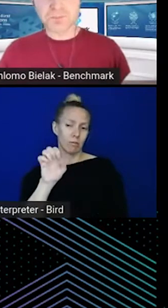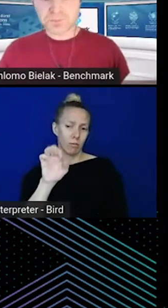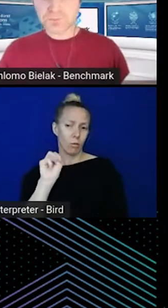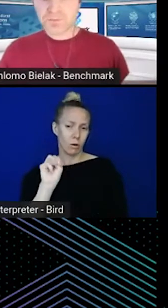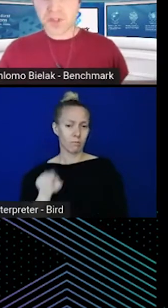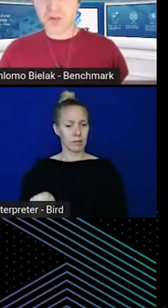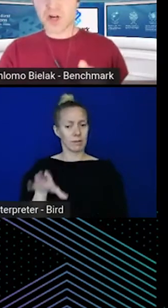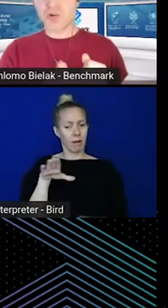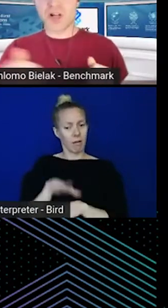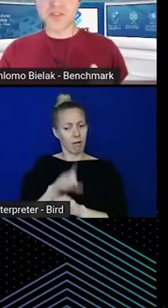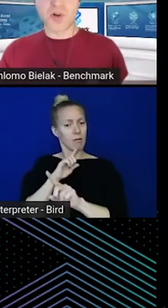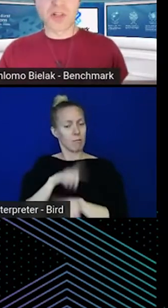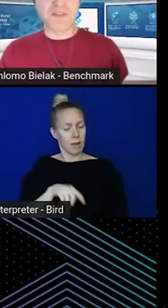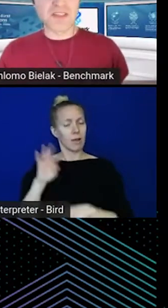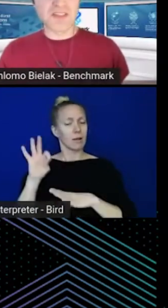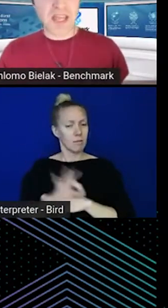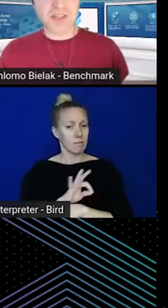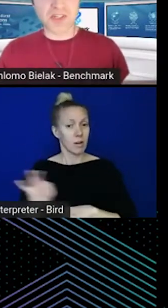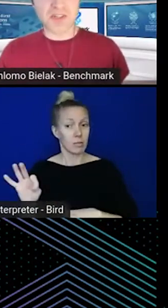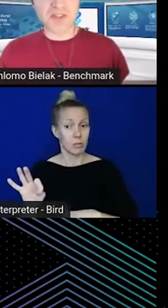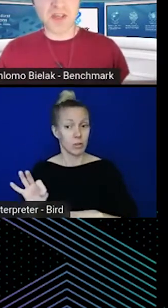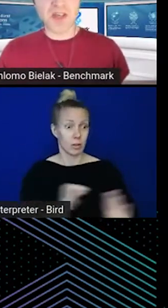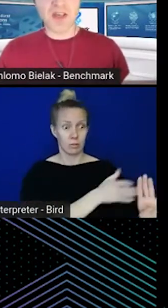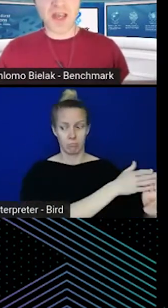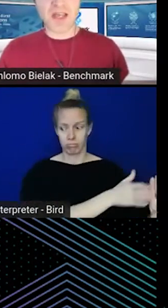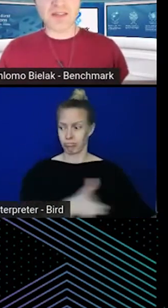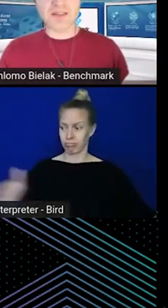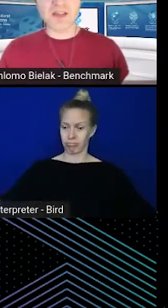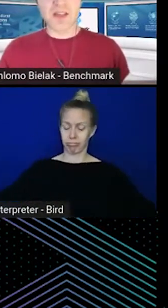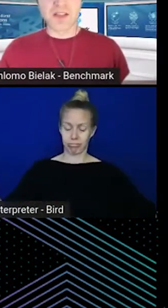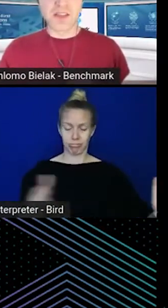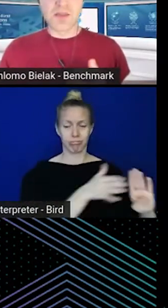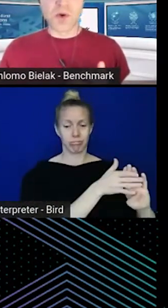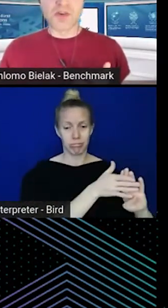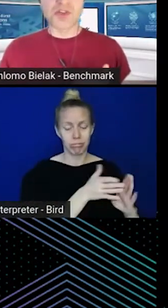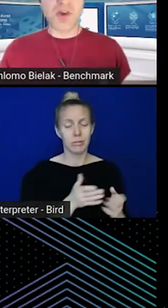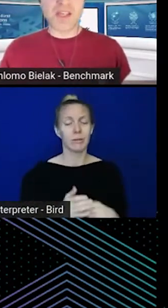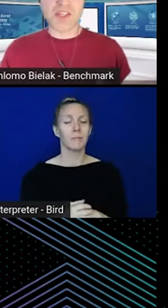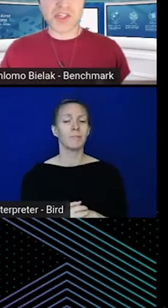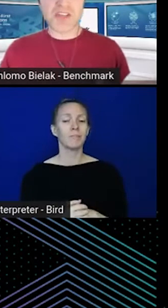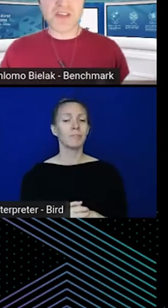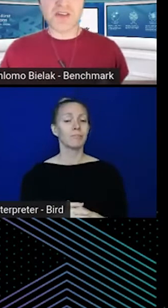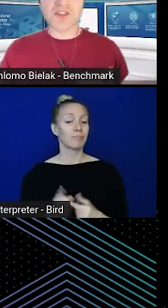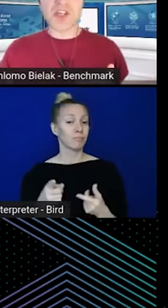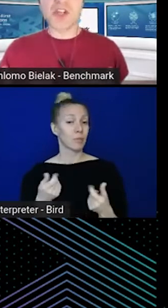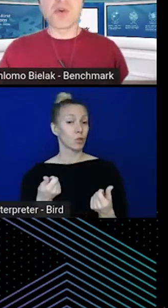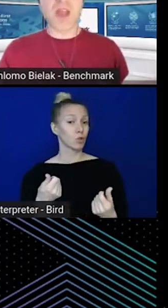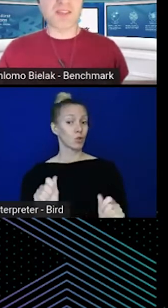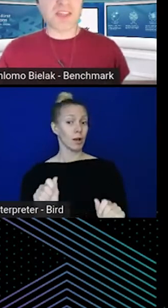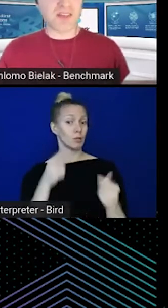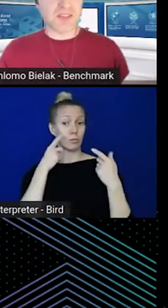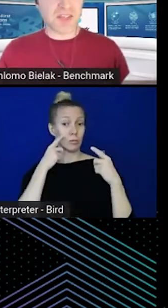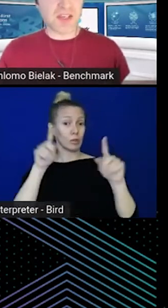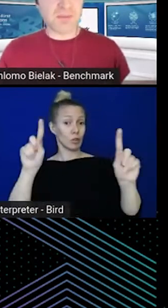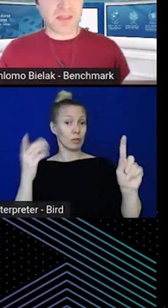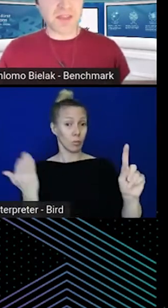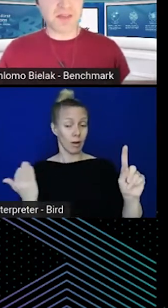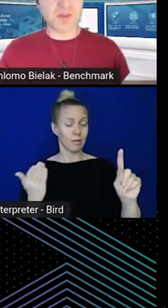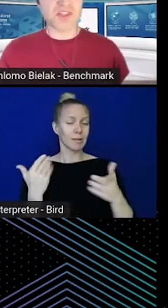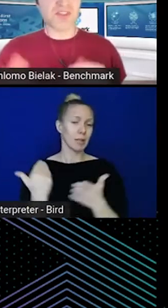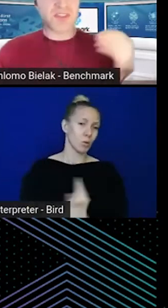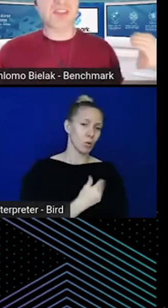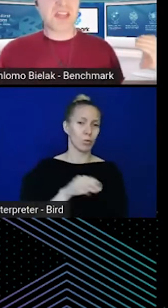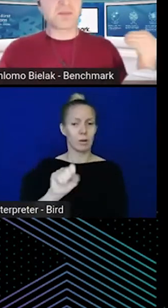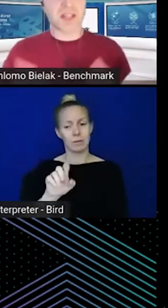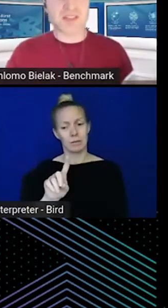function across all of these stages. And what you're trying to achieve here is a new SDLC